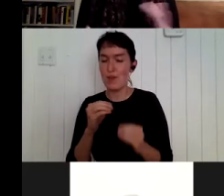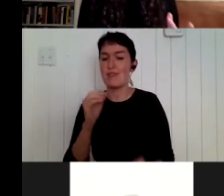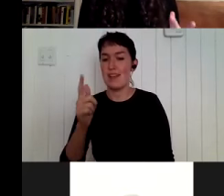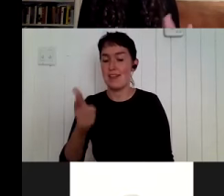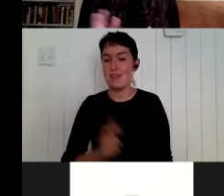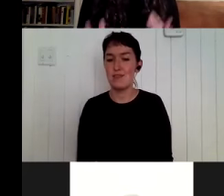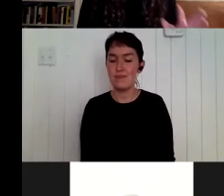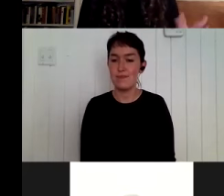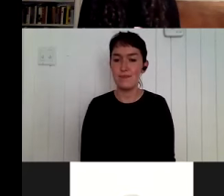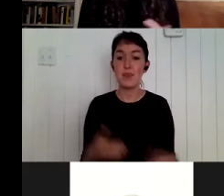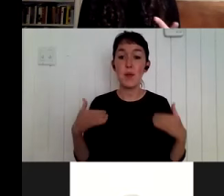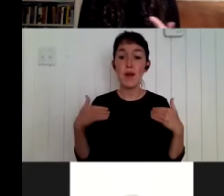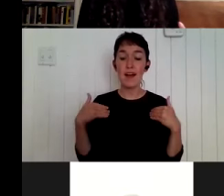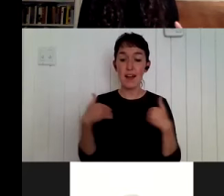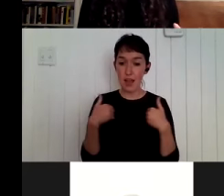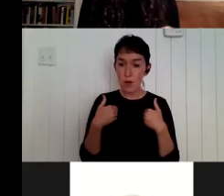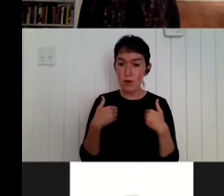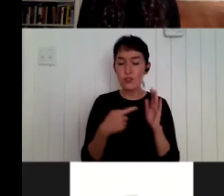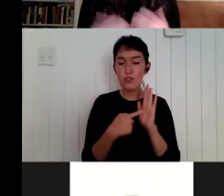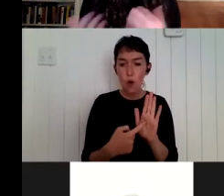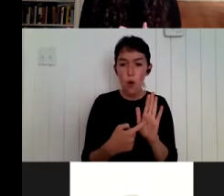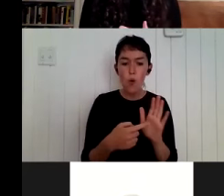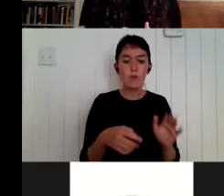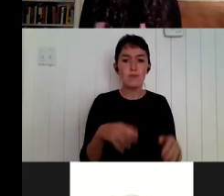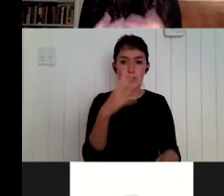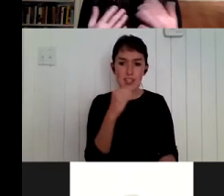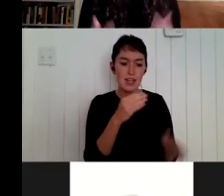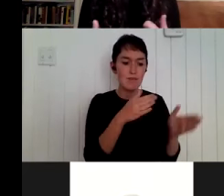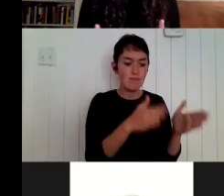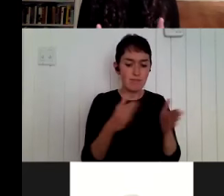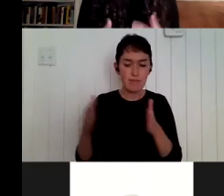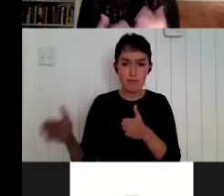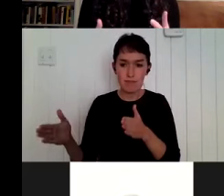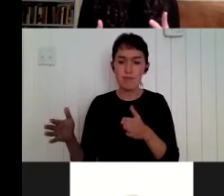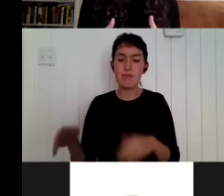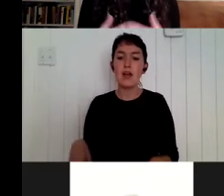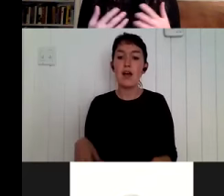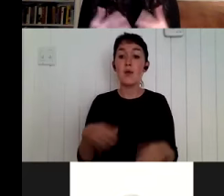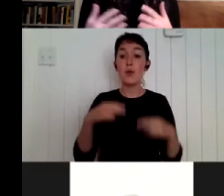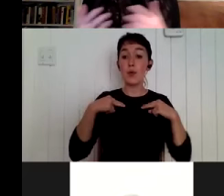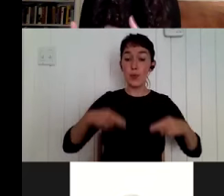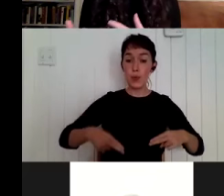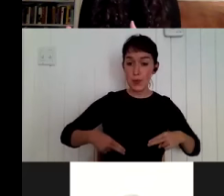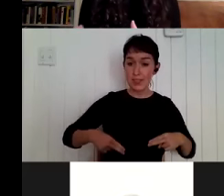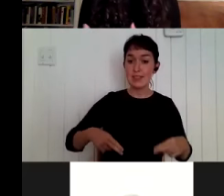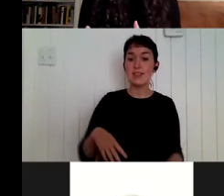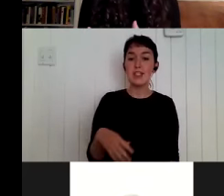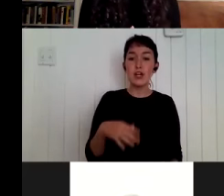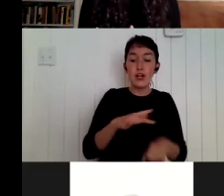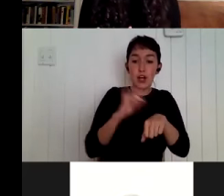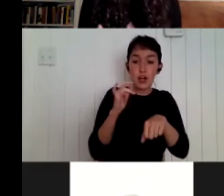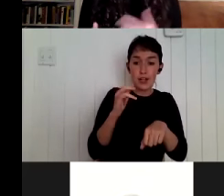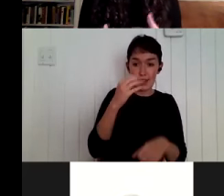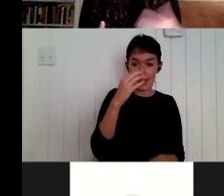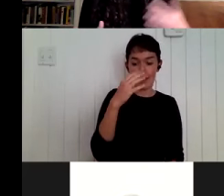or distributions of these sleep stages, but in humans, early in the night is characterized with more non-REM rich